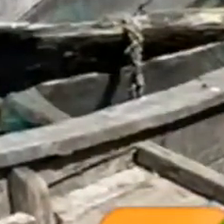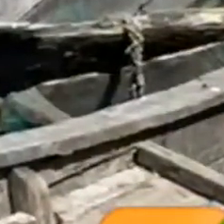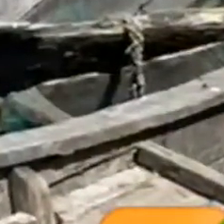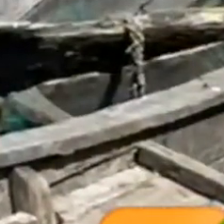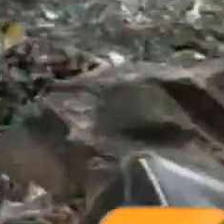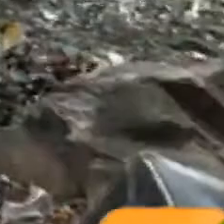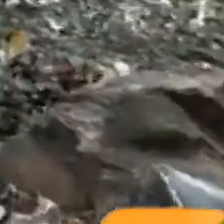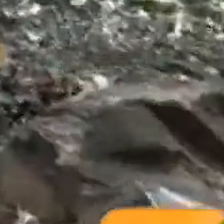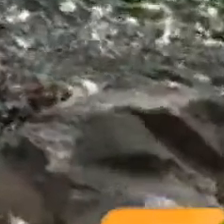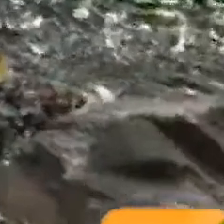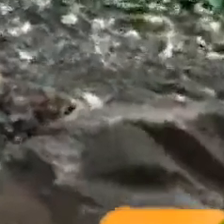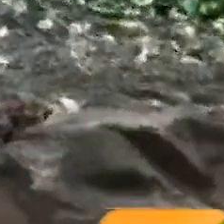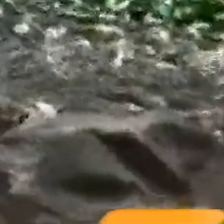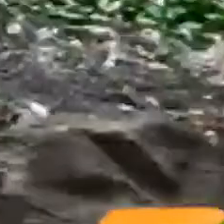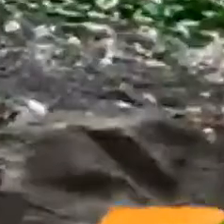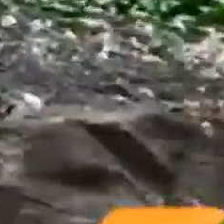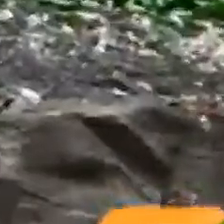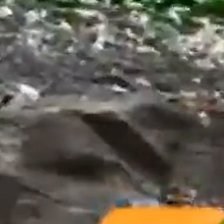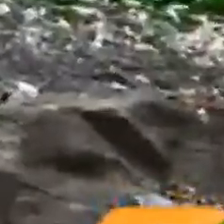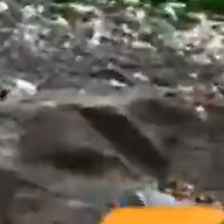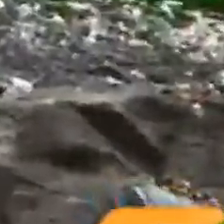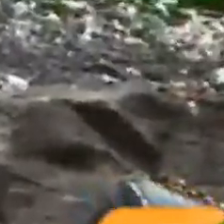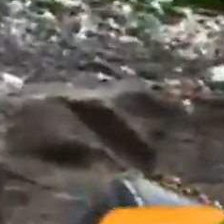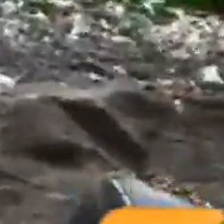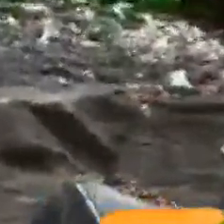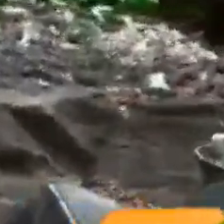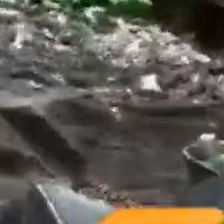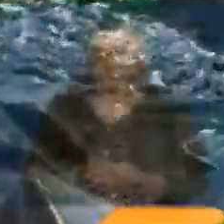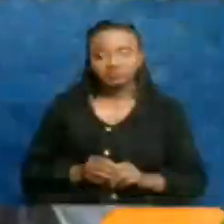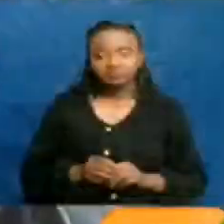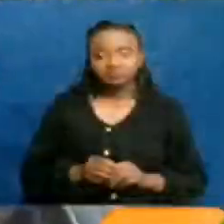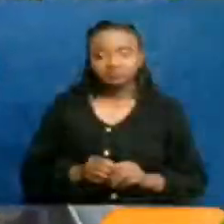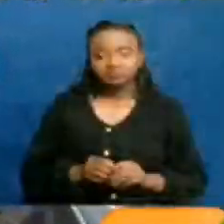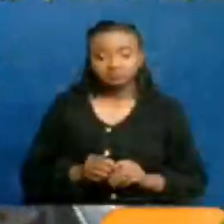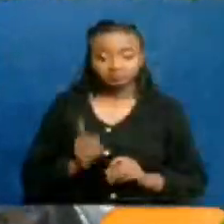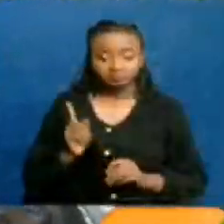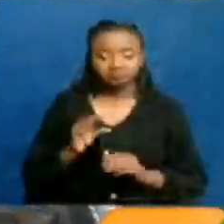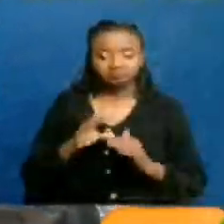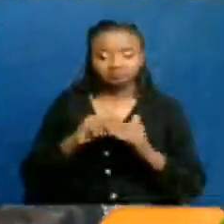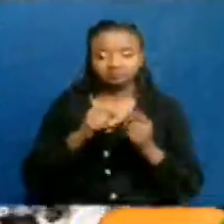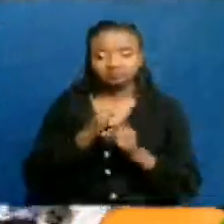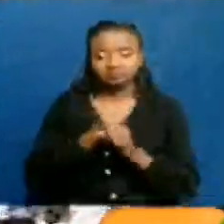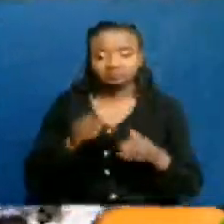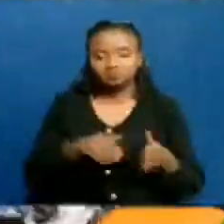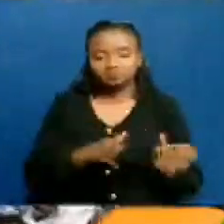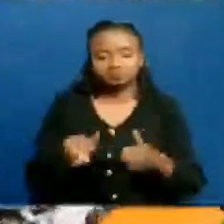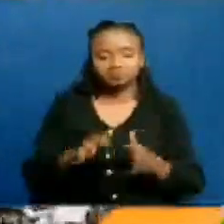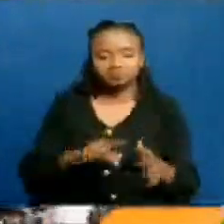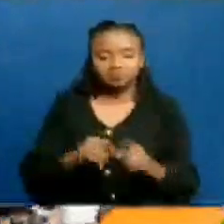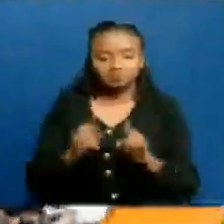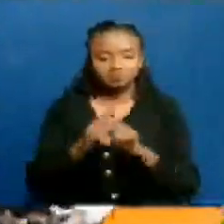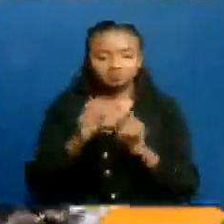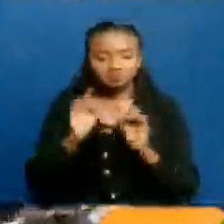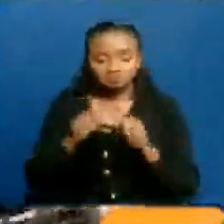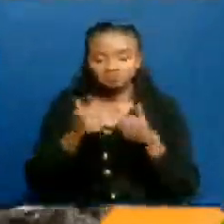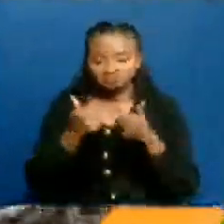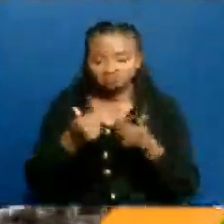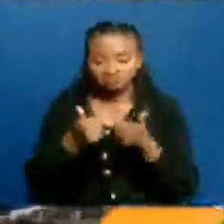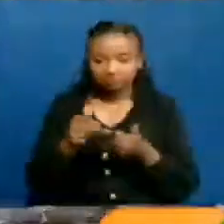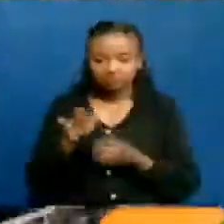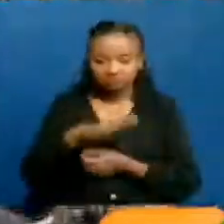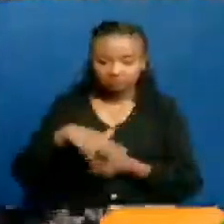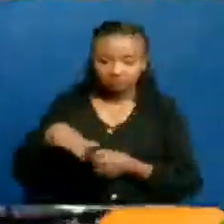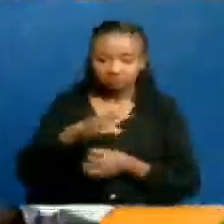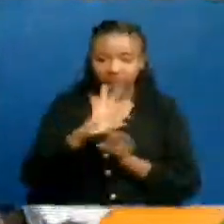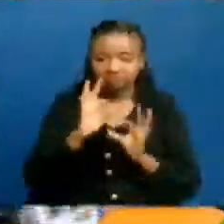but also creates employment opportunities, turning waste management into an economic and environmental win. There